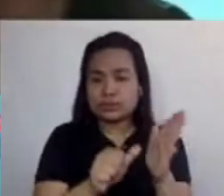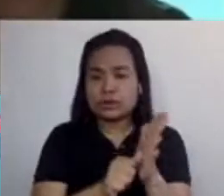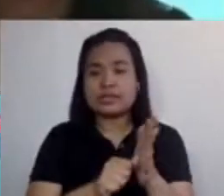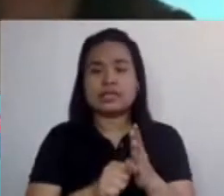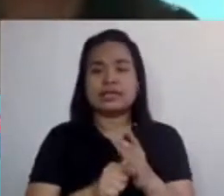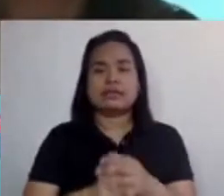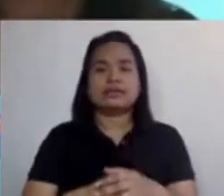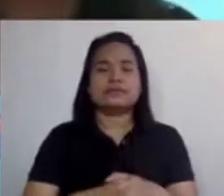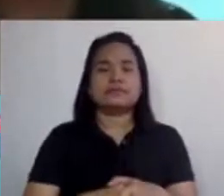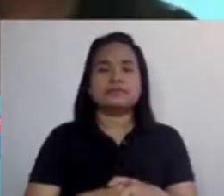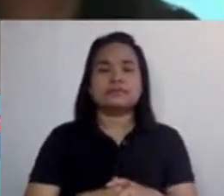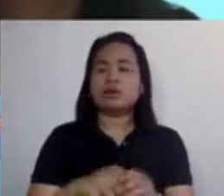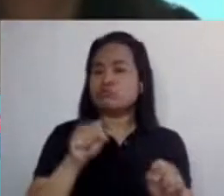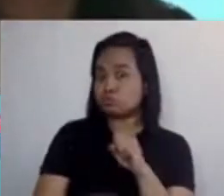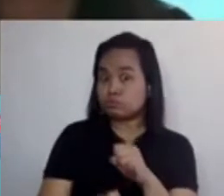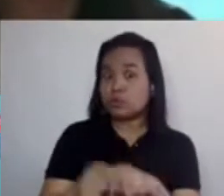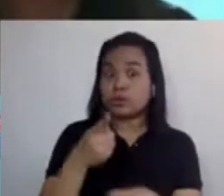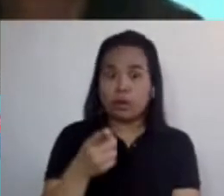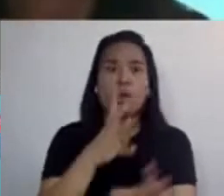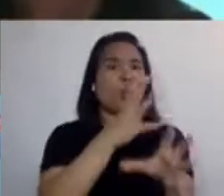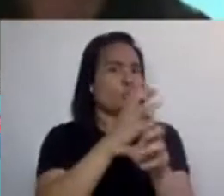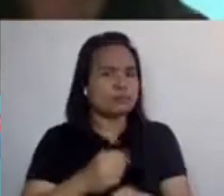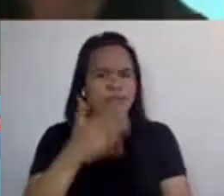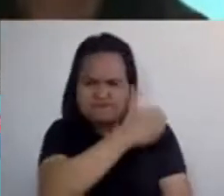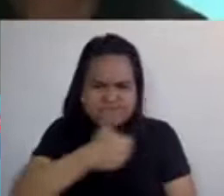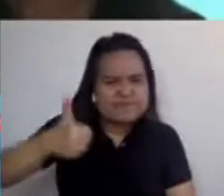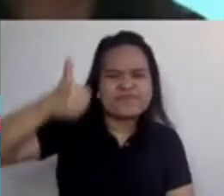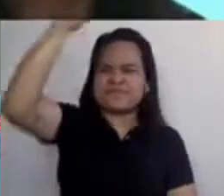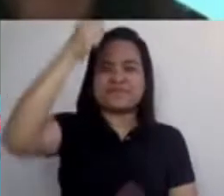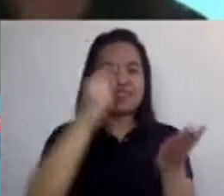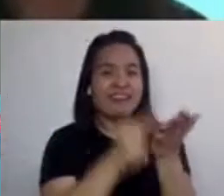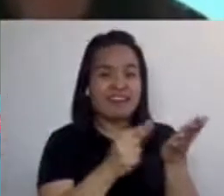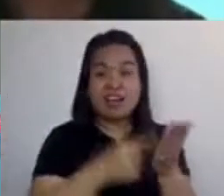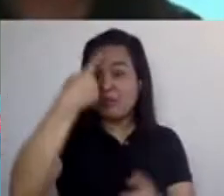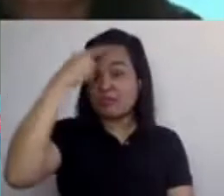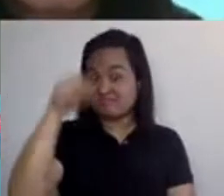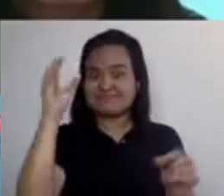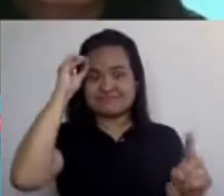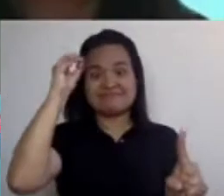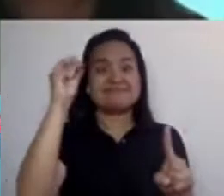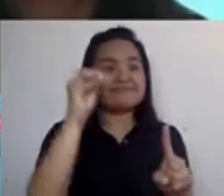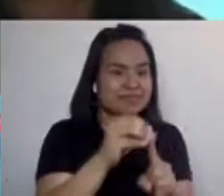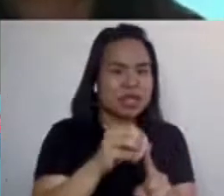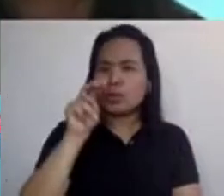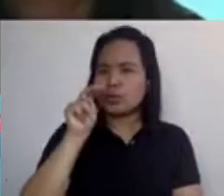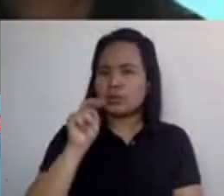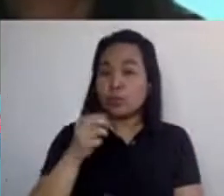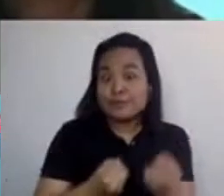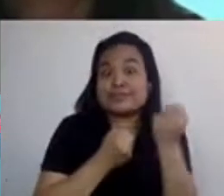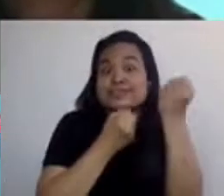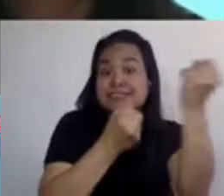if you want to get an outstanding or a rating of 5 for this particular objective, when you submit set A, then all